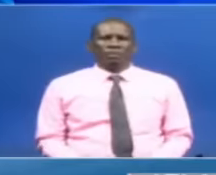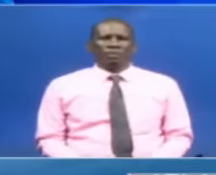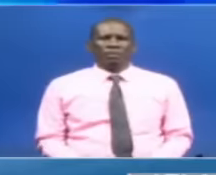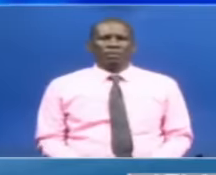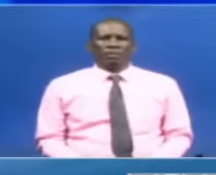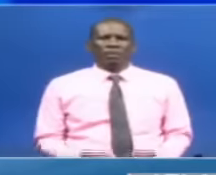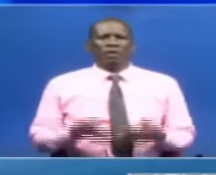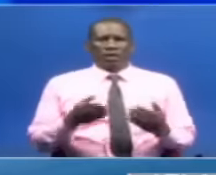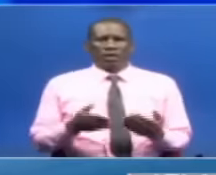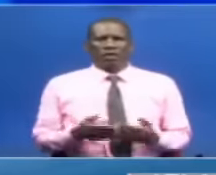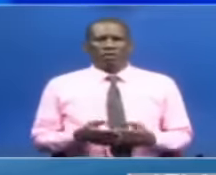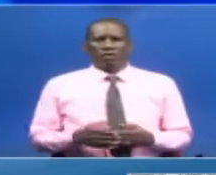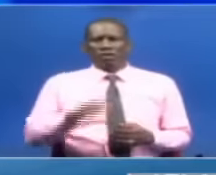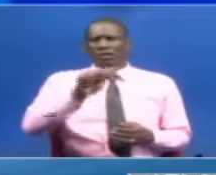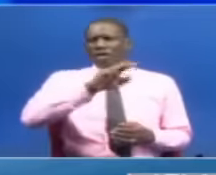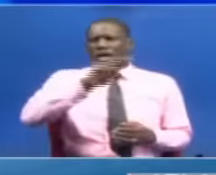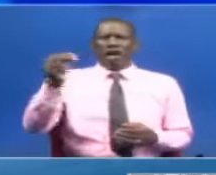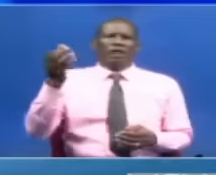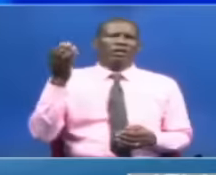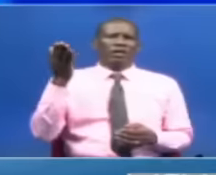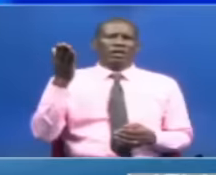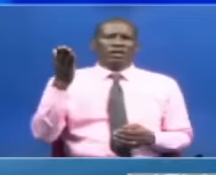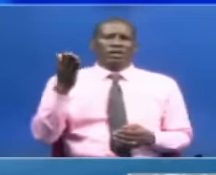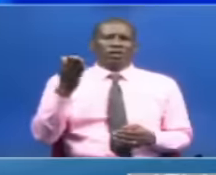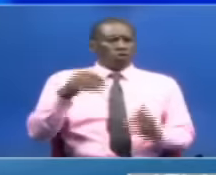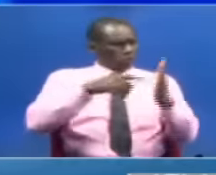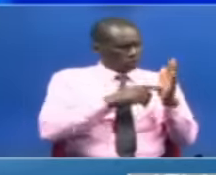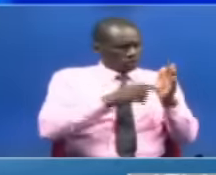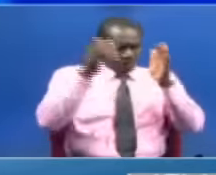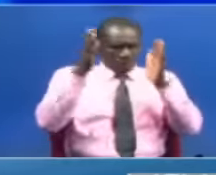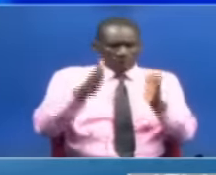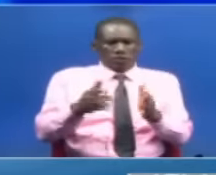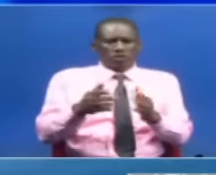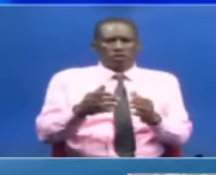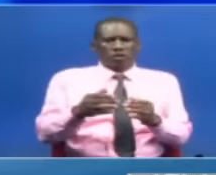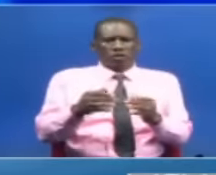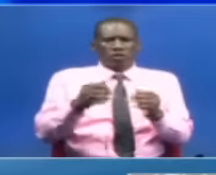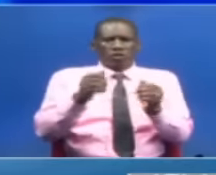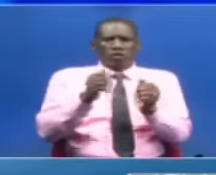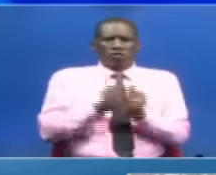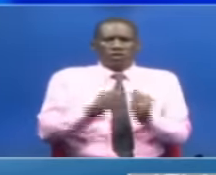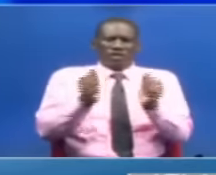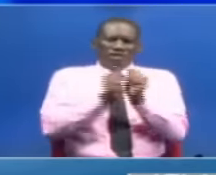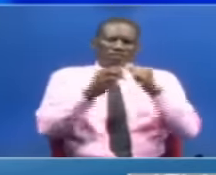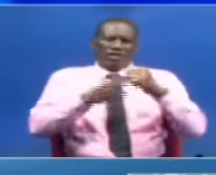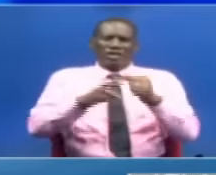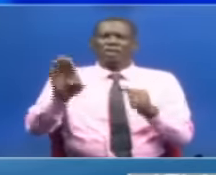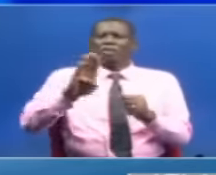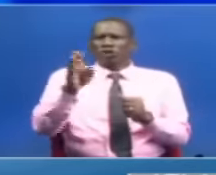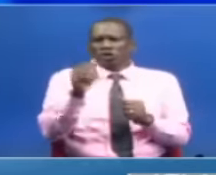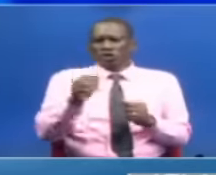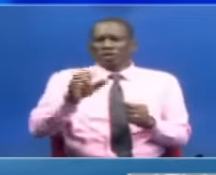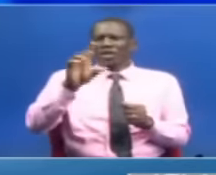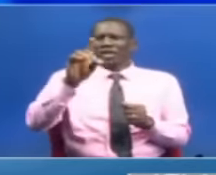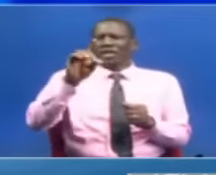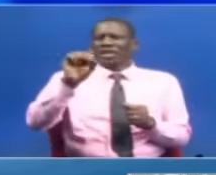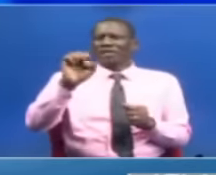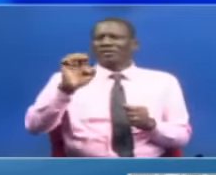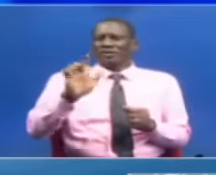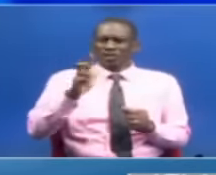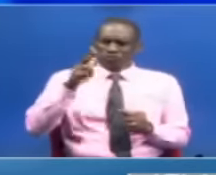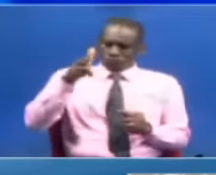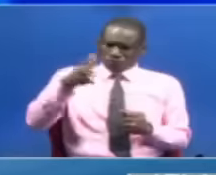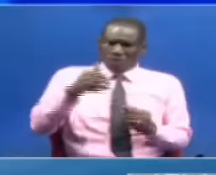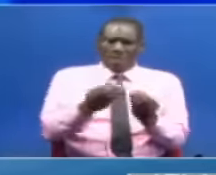Now, when Njeri Njoroge was revealed as the face behind the contested 17 billion shilling diesel consignment, many